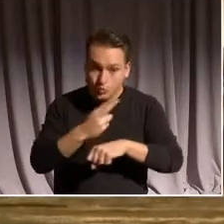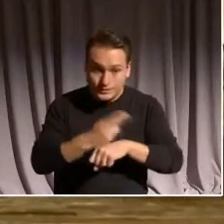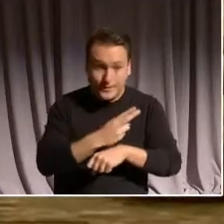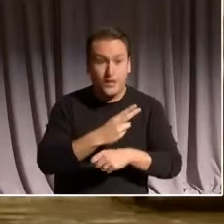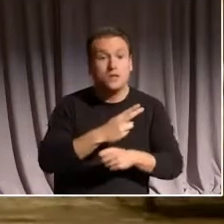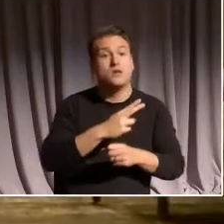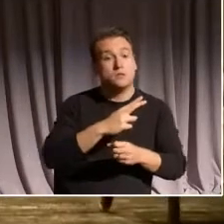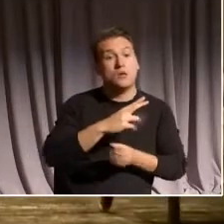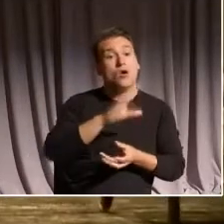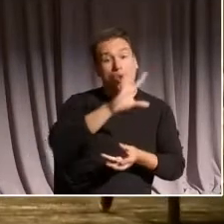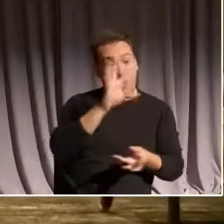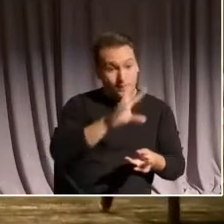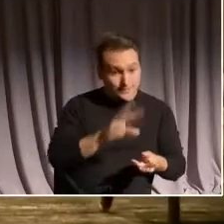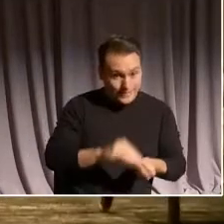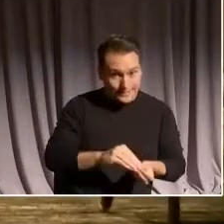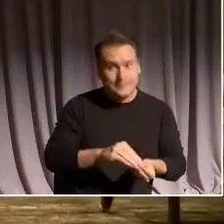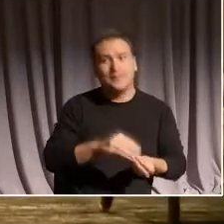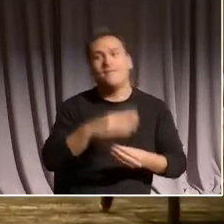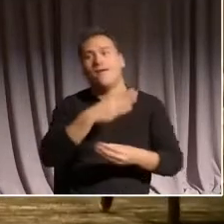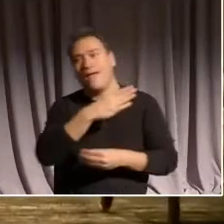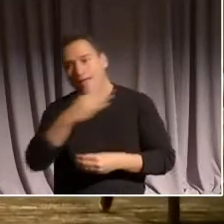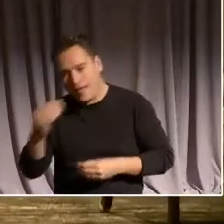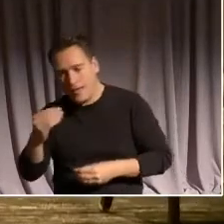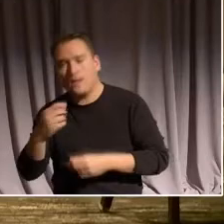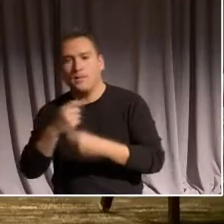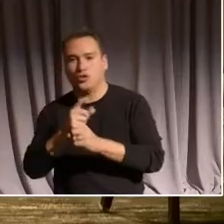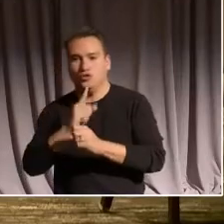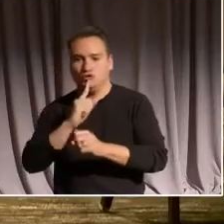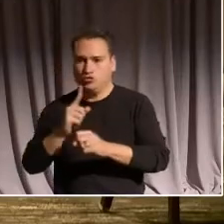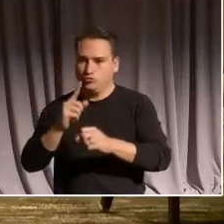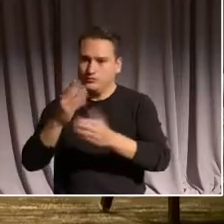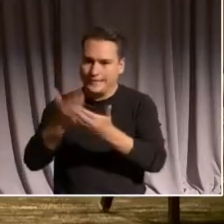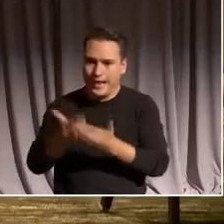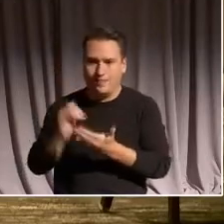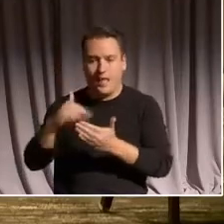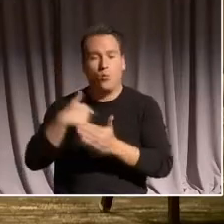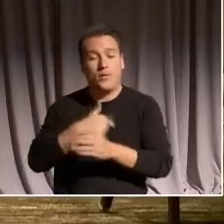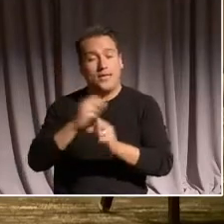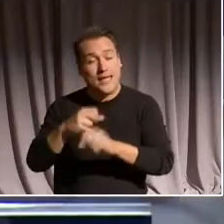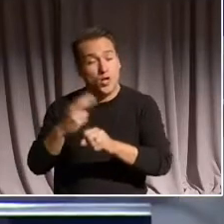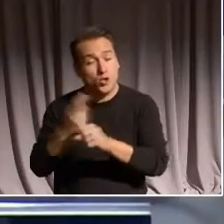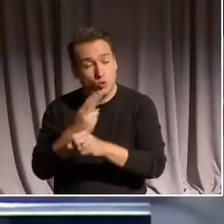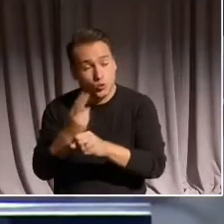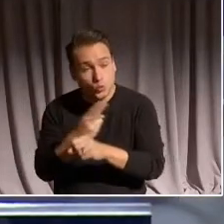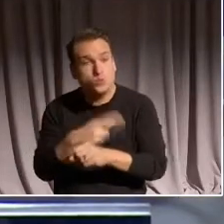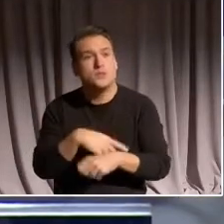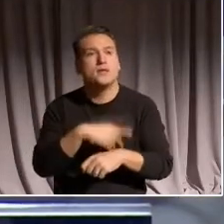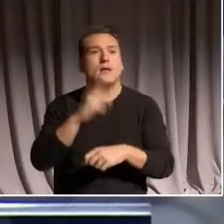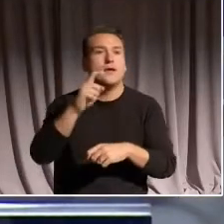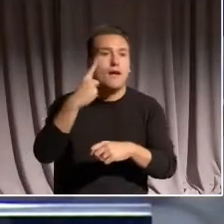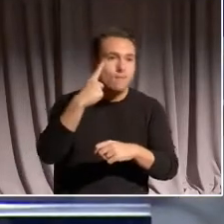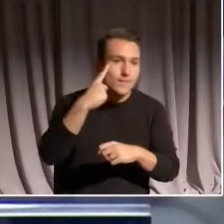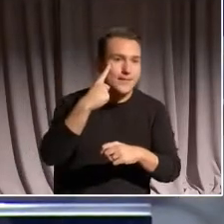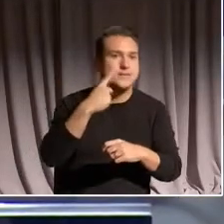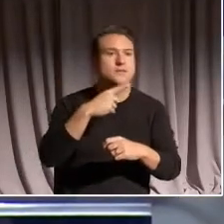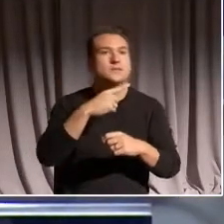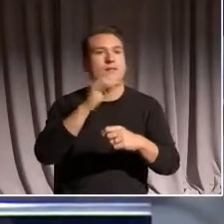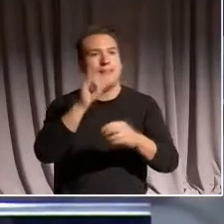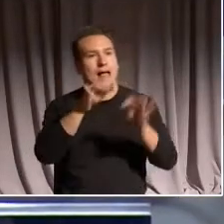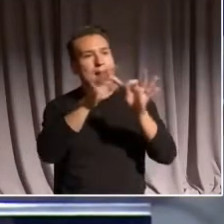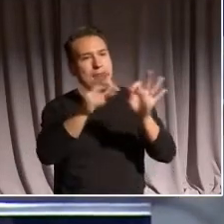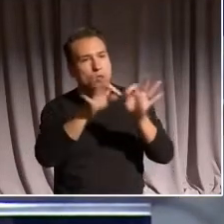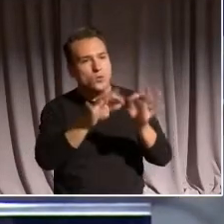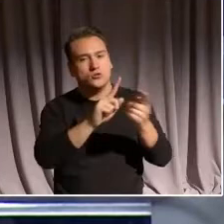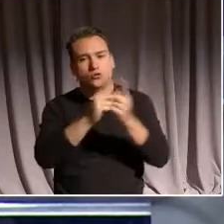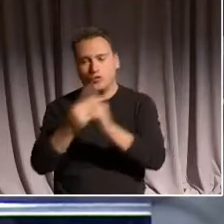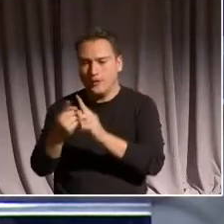might require MOUs for that data share. Different departments of government speak in different languages and gather different measurements